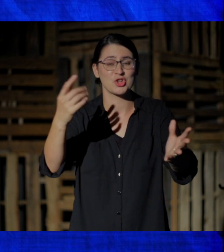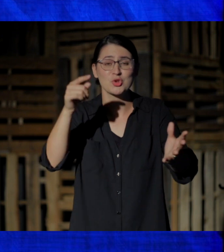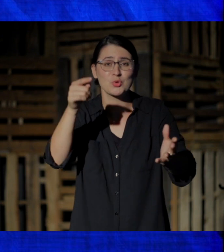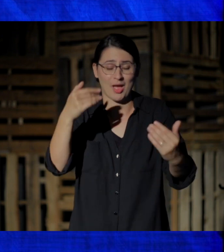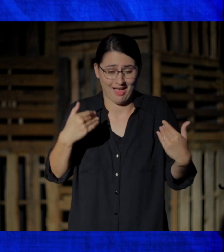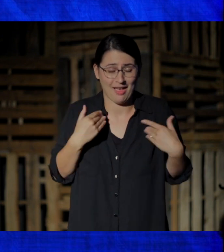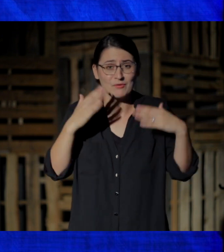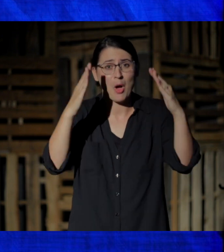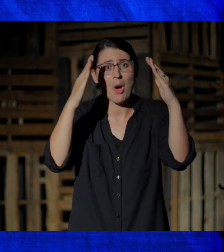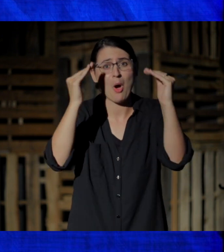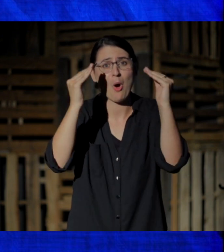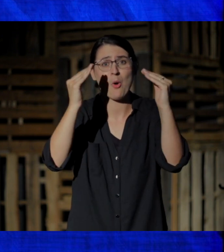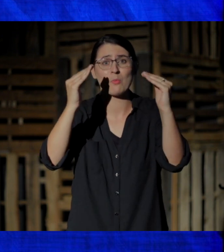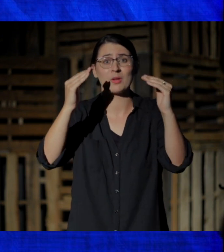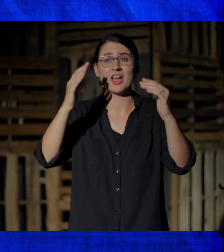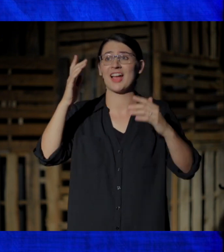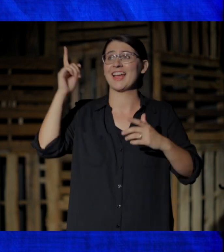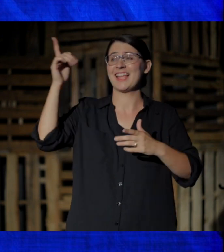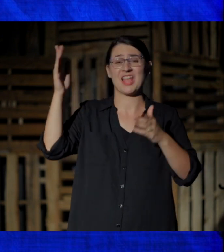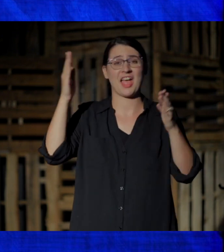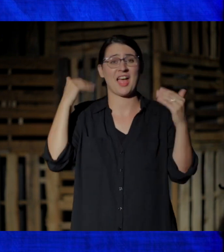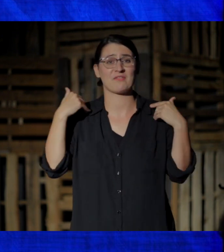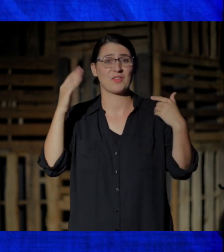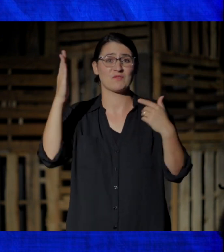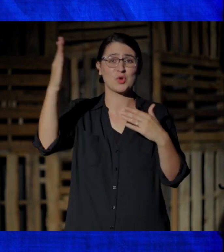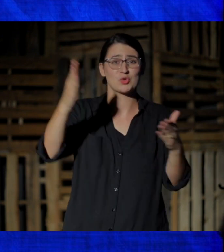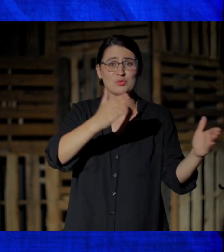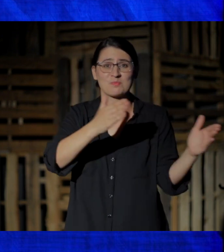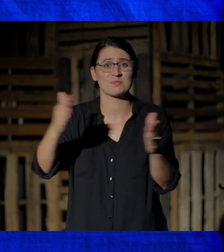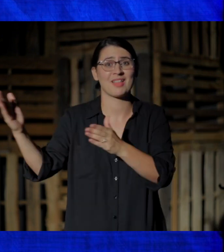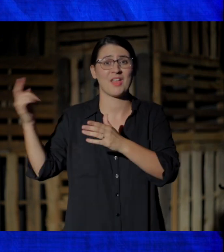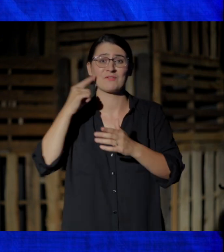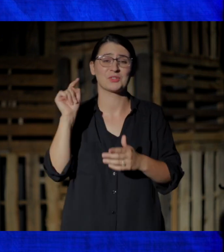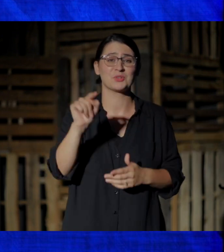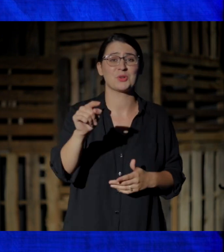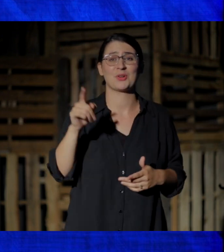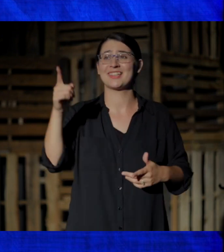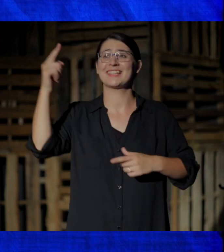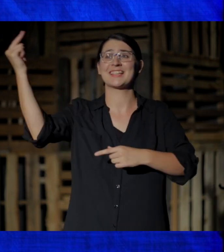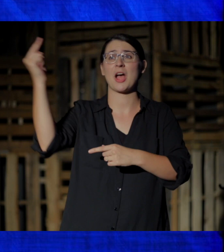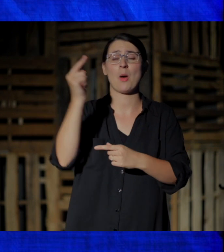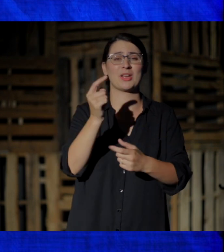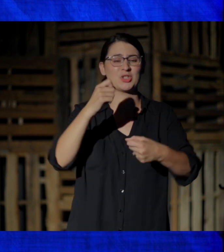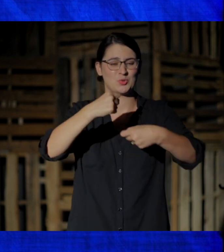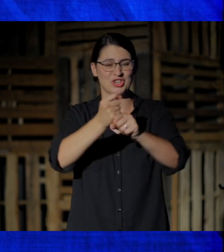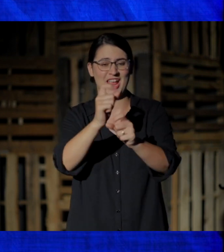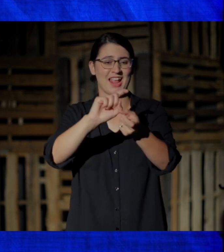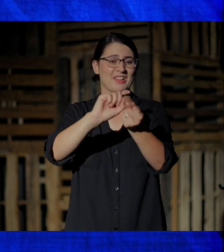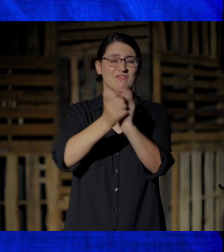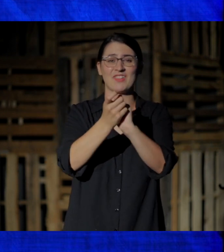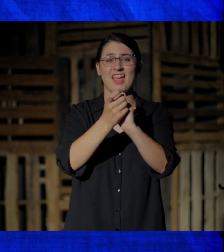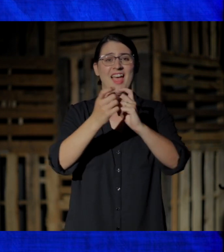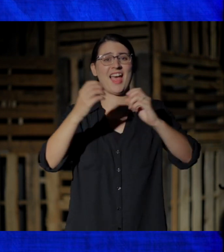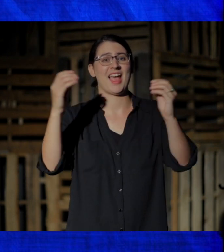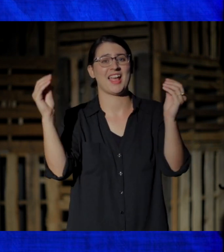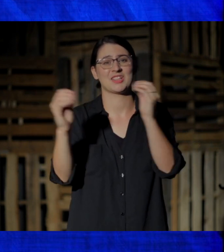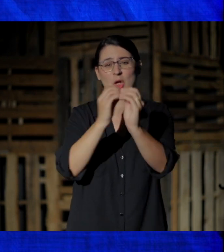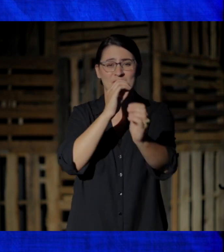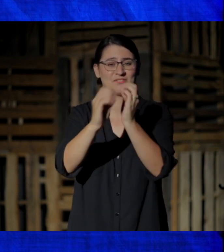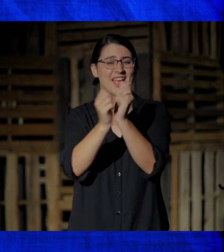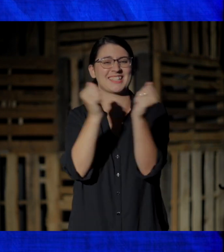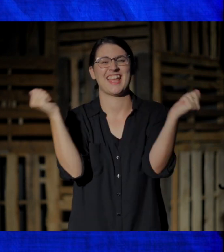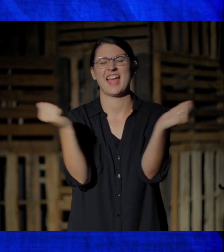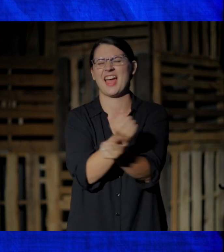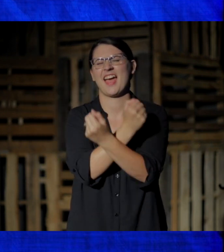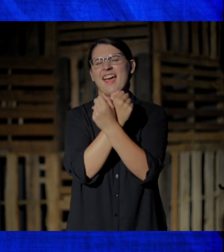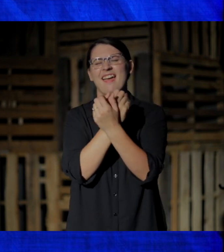make all things new. He is coming to restore all things. And so when